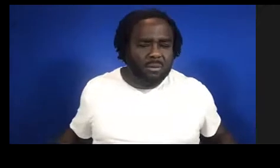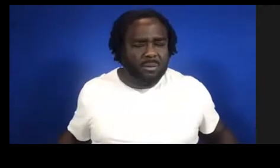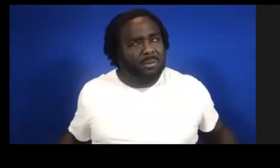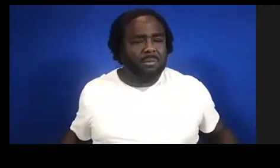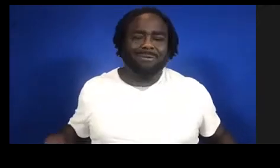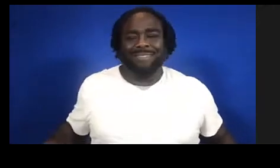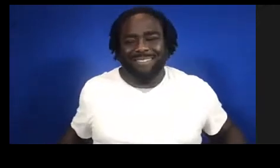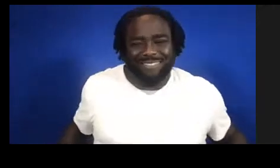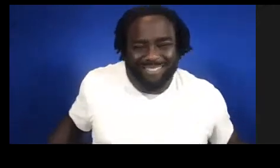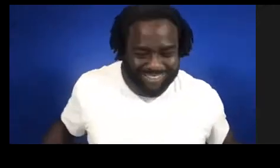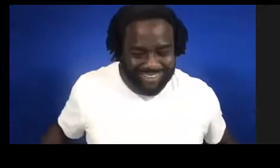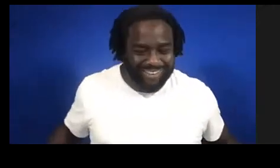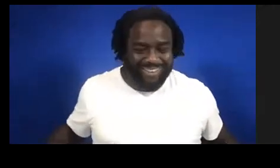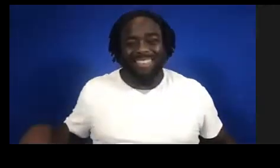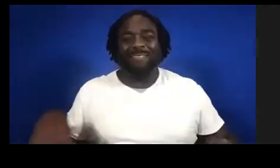little bit.